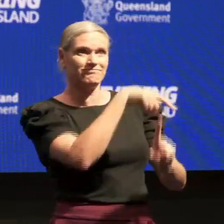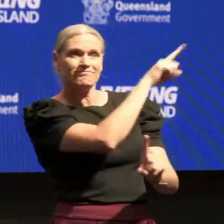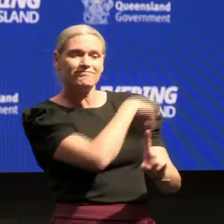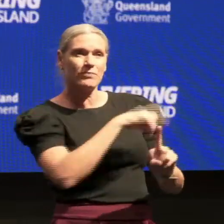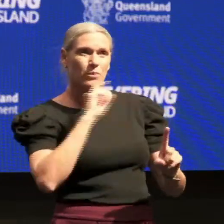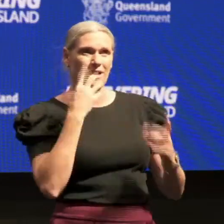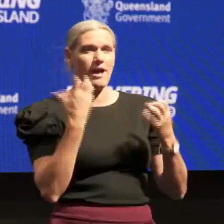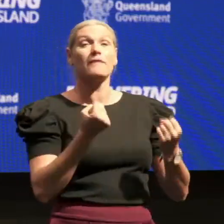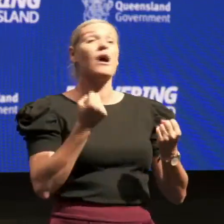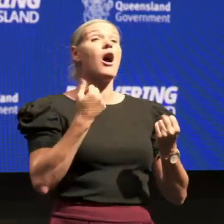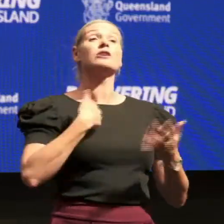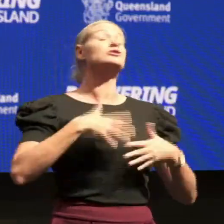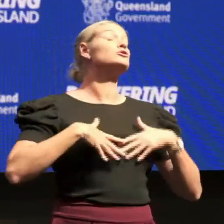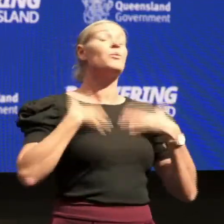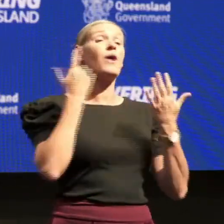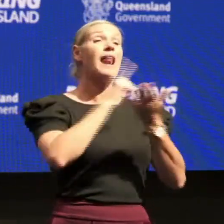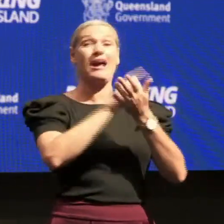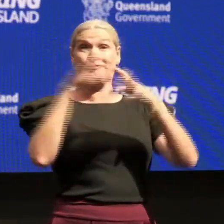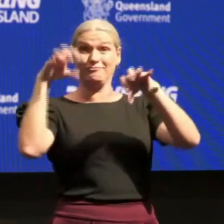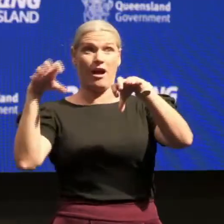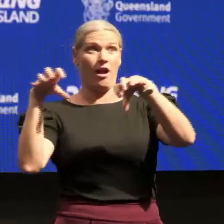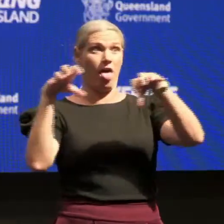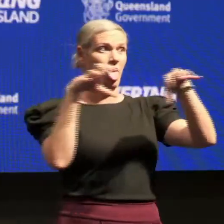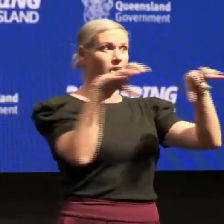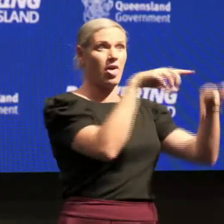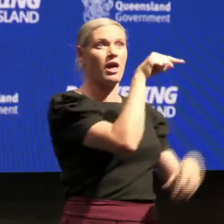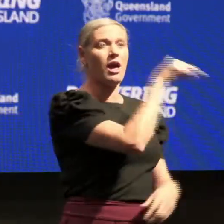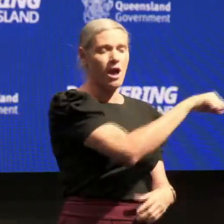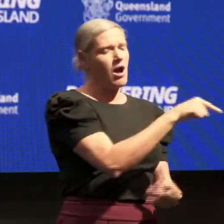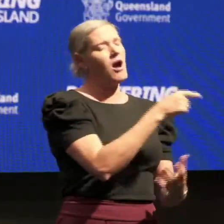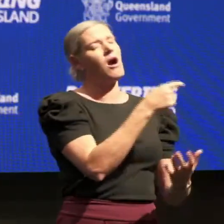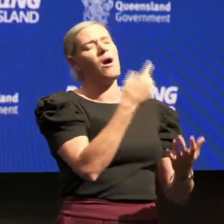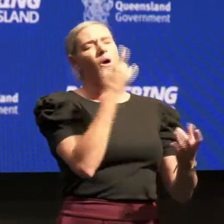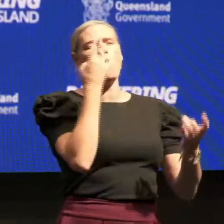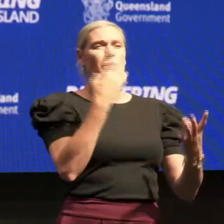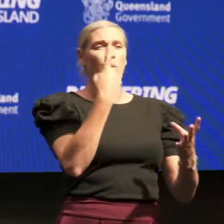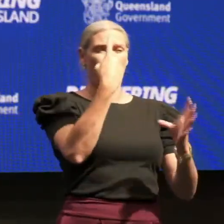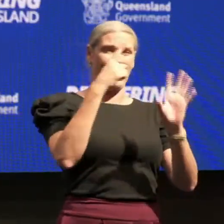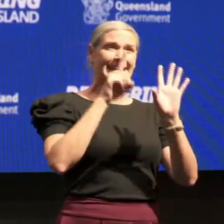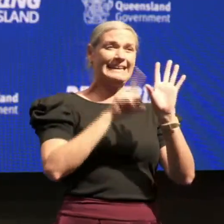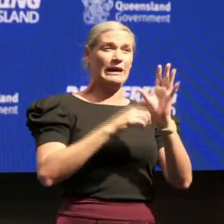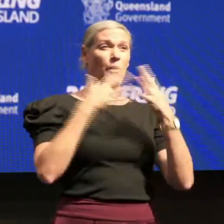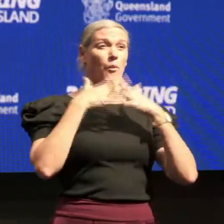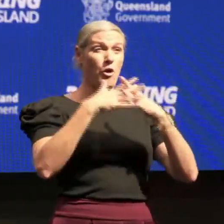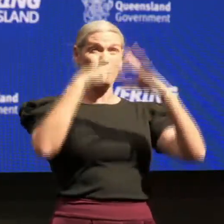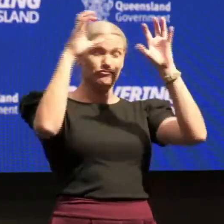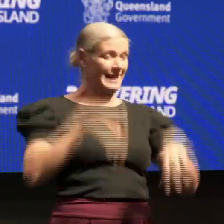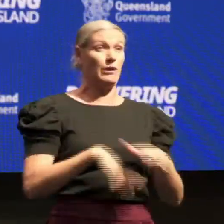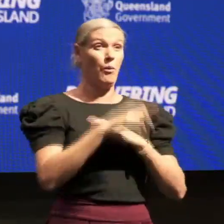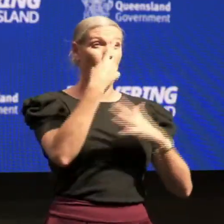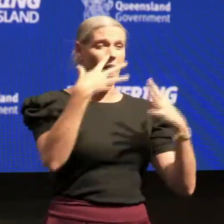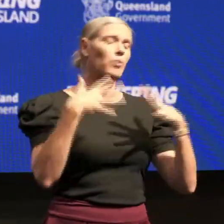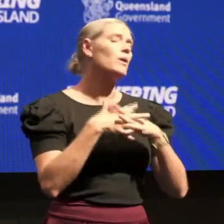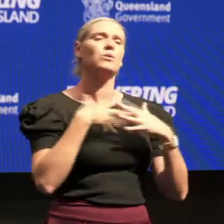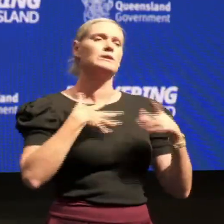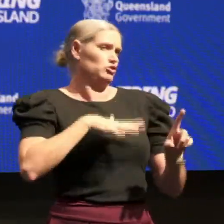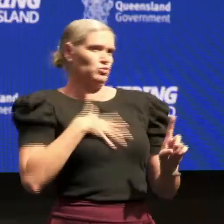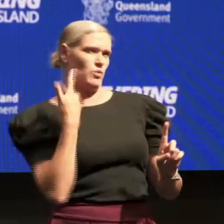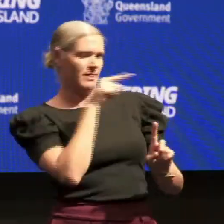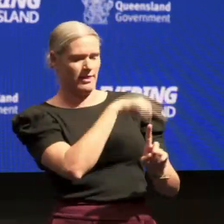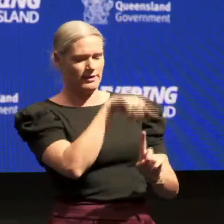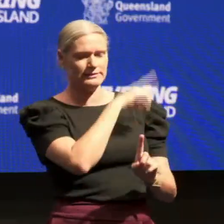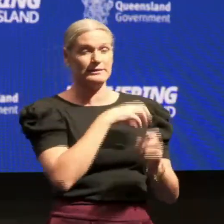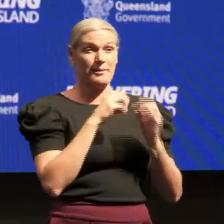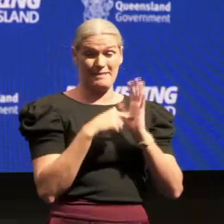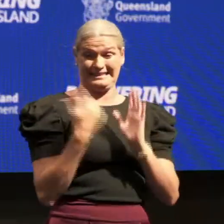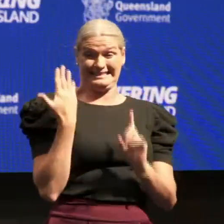The last thing we want to see is more rainfall in areas that have copped more than a year's supply in less than a week. But I've